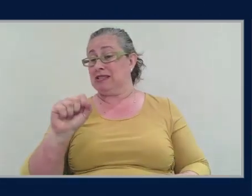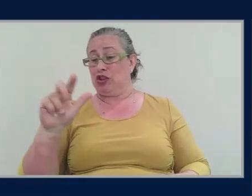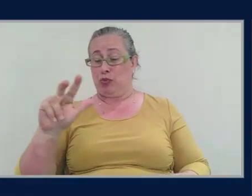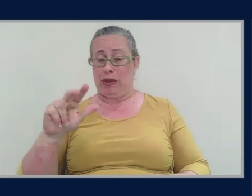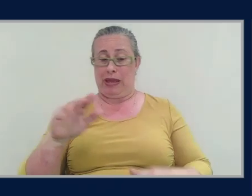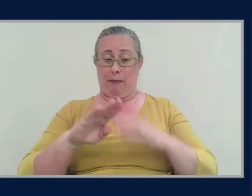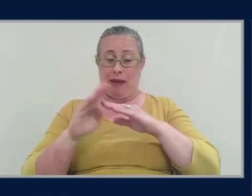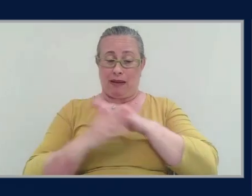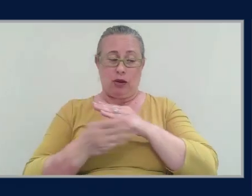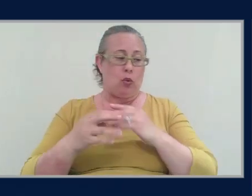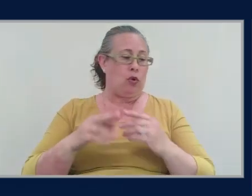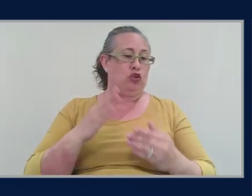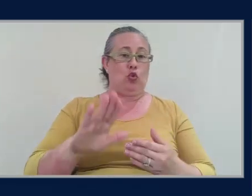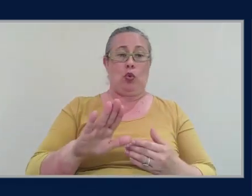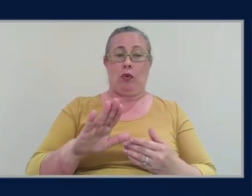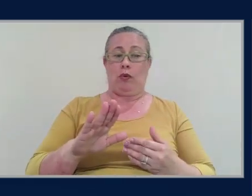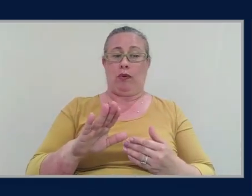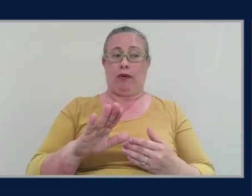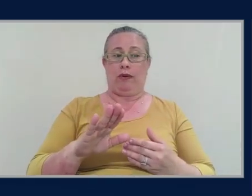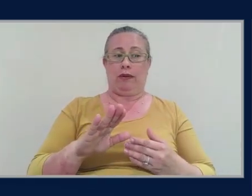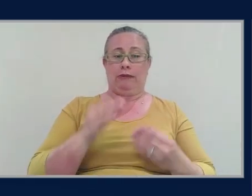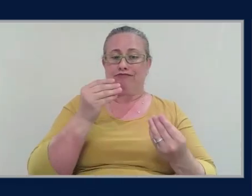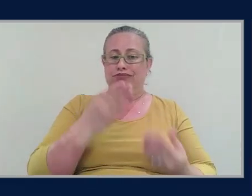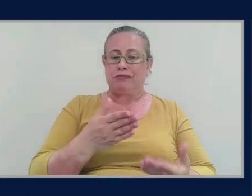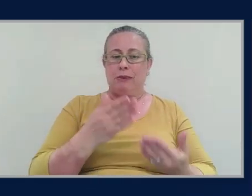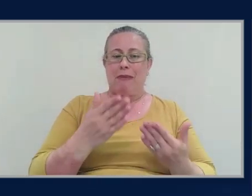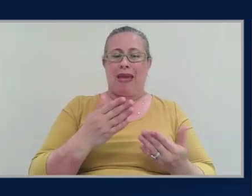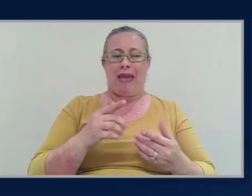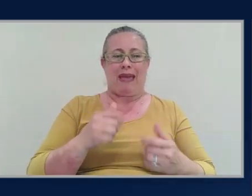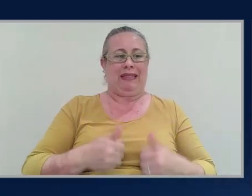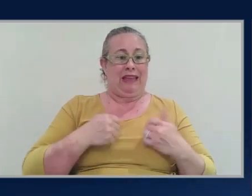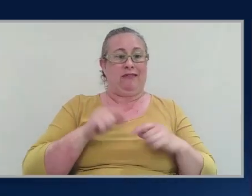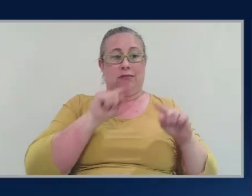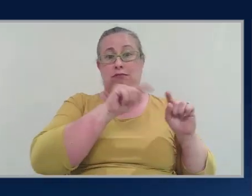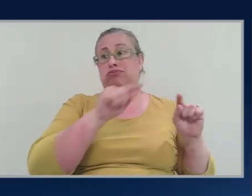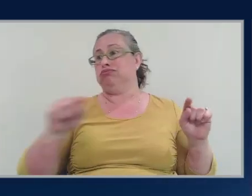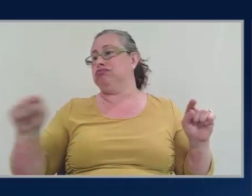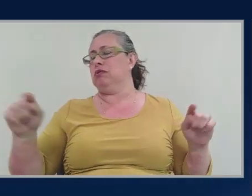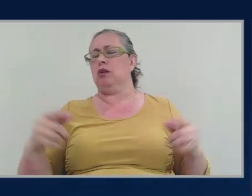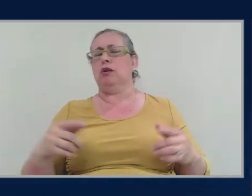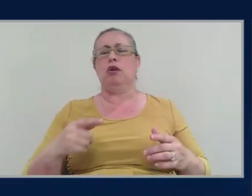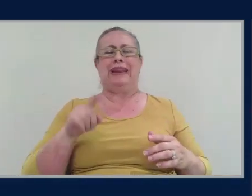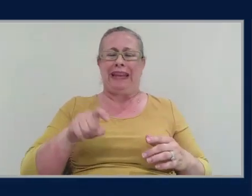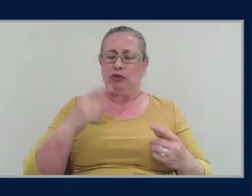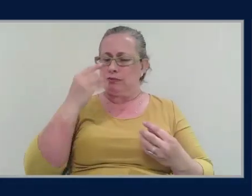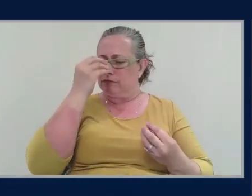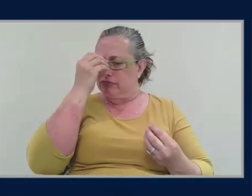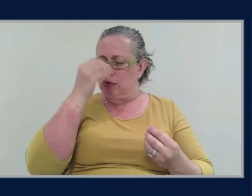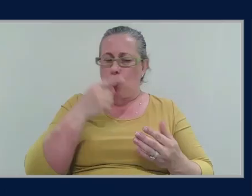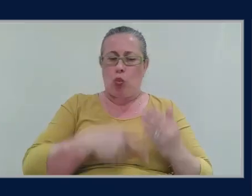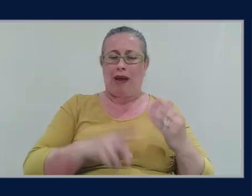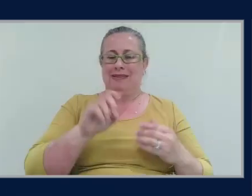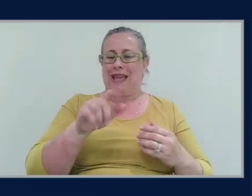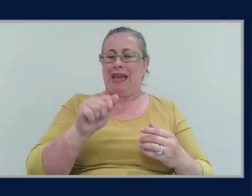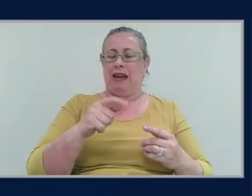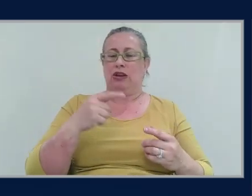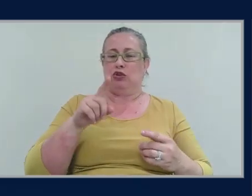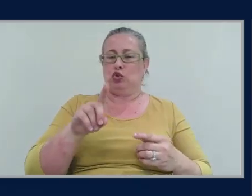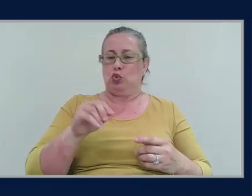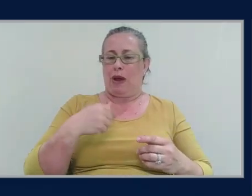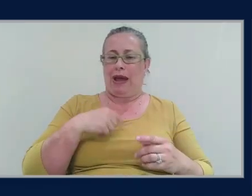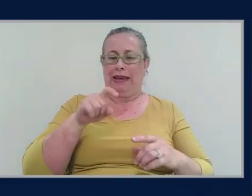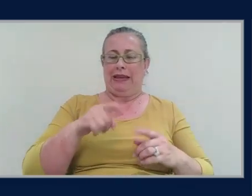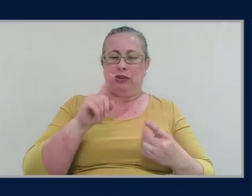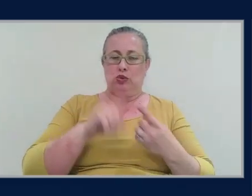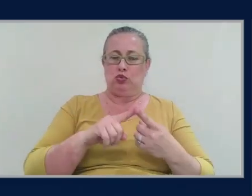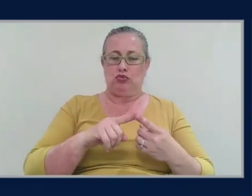over today, and you need to think about, what data do I need to drive the outcomes both near term but